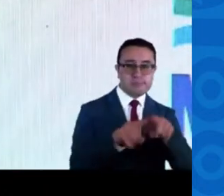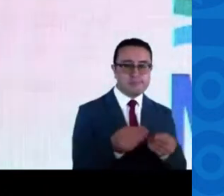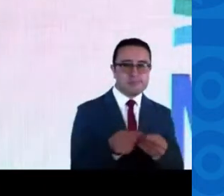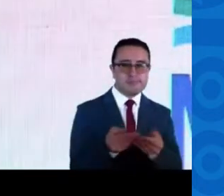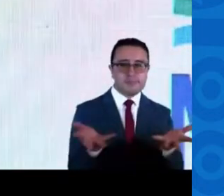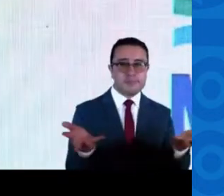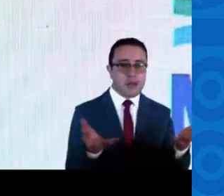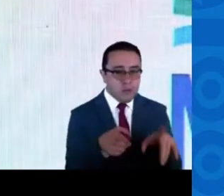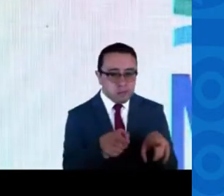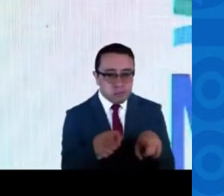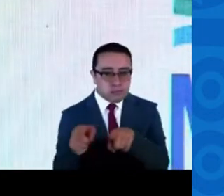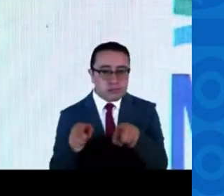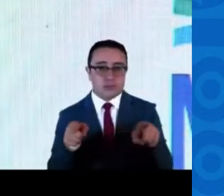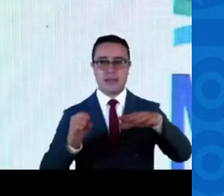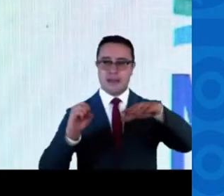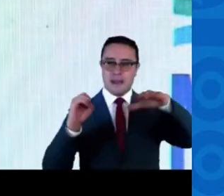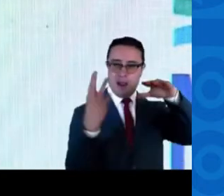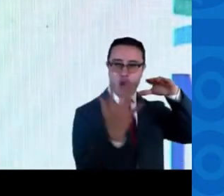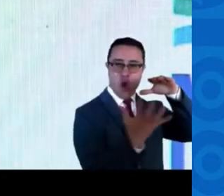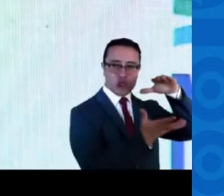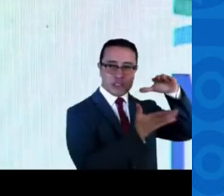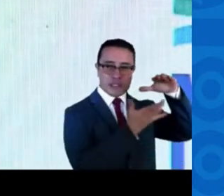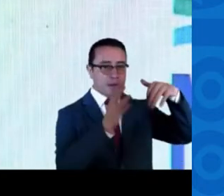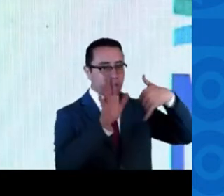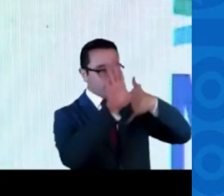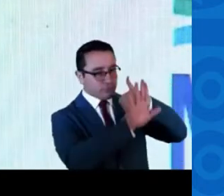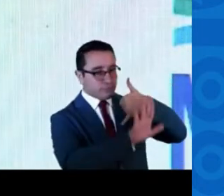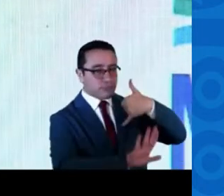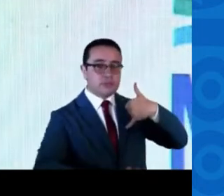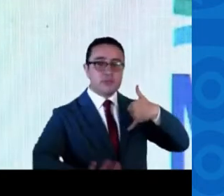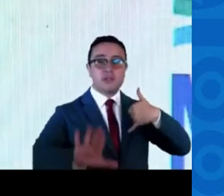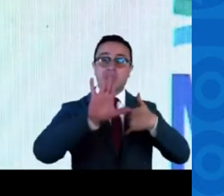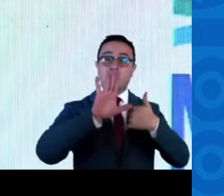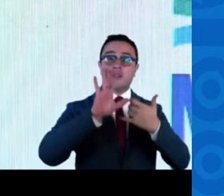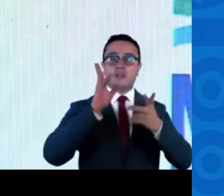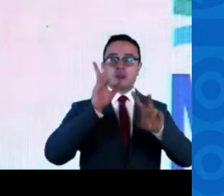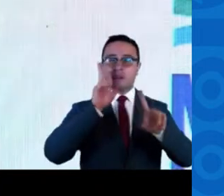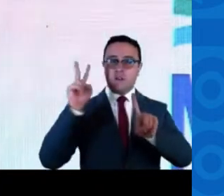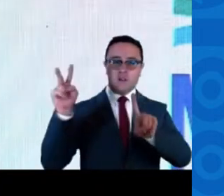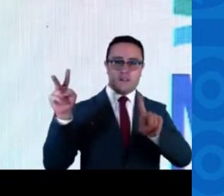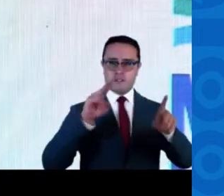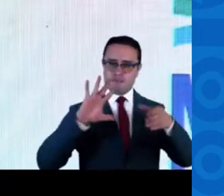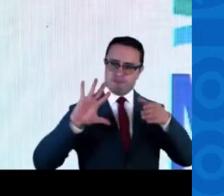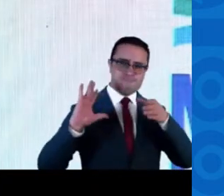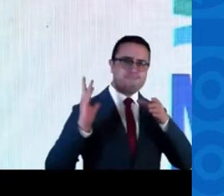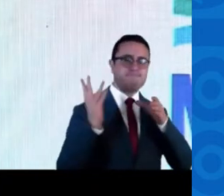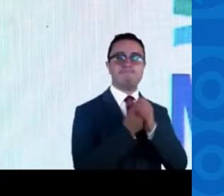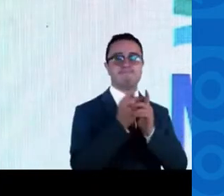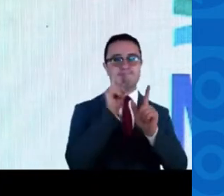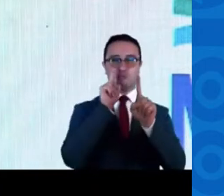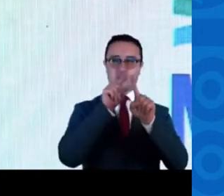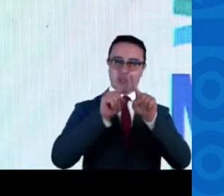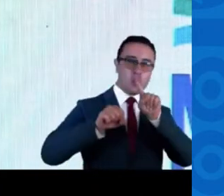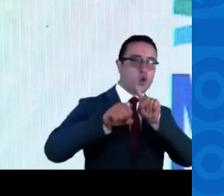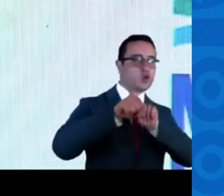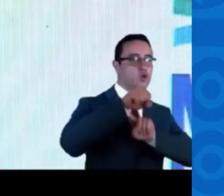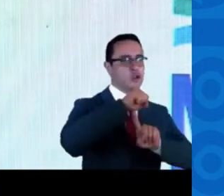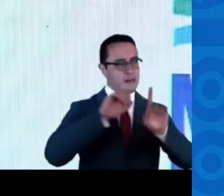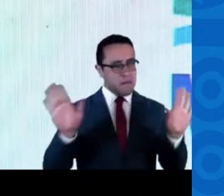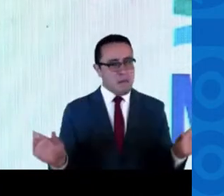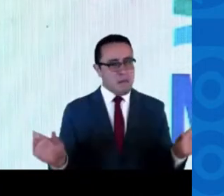the ecosystems of the territories, with a inclusive vision of social